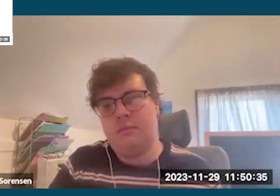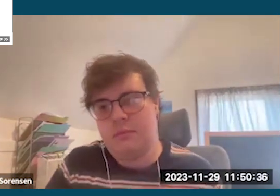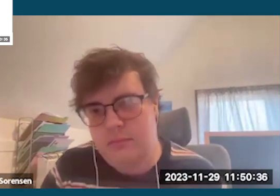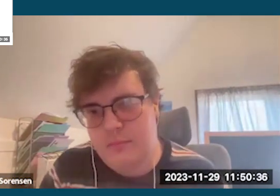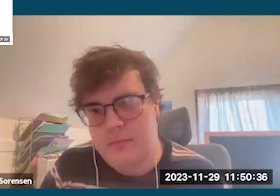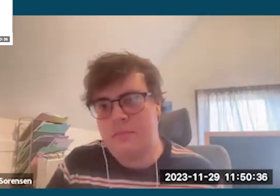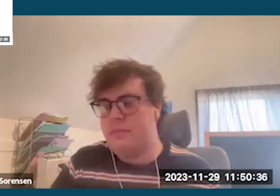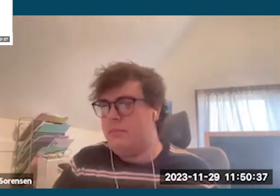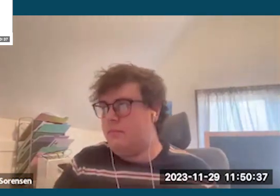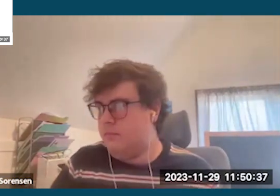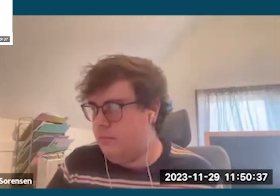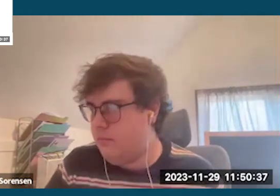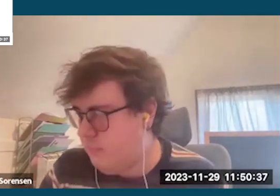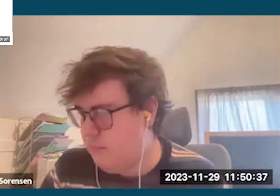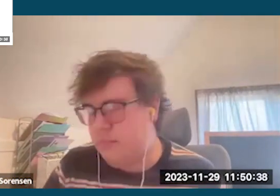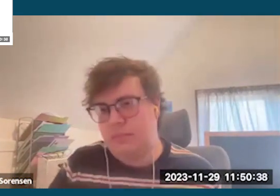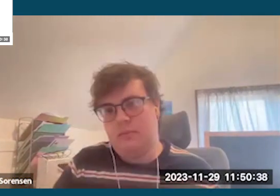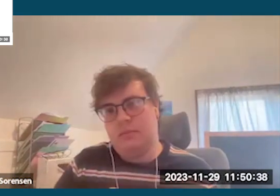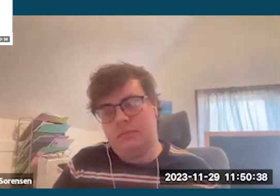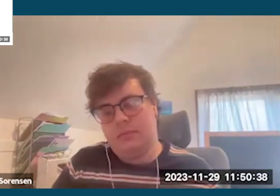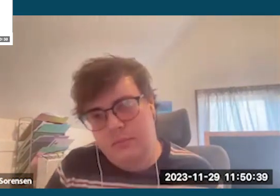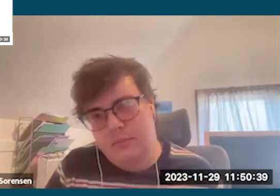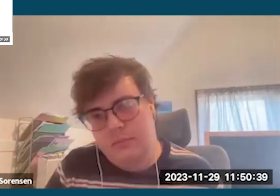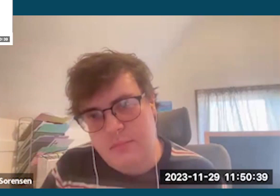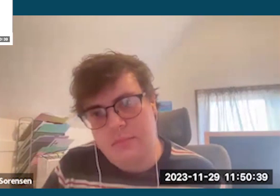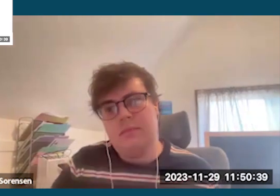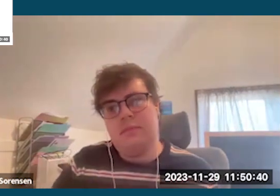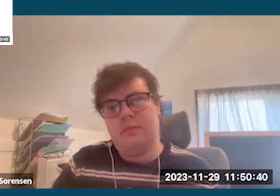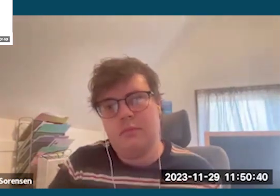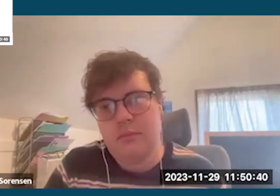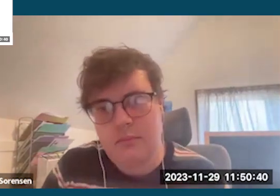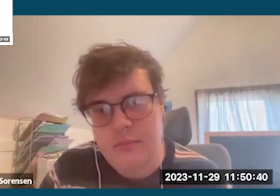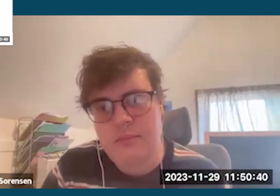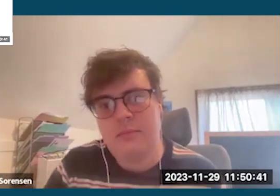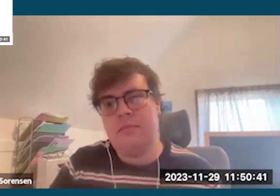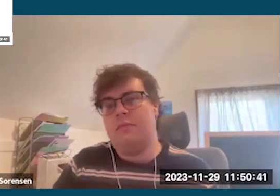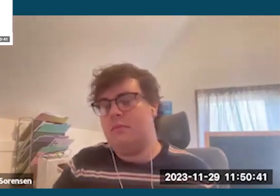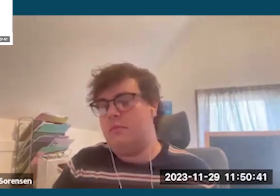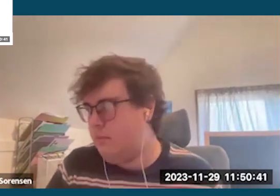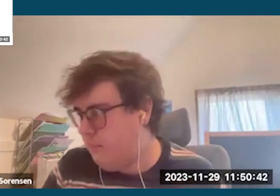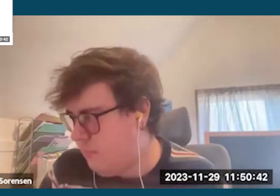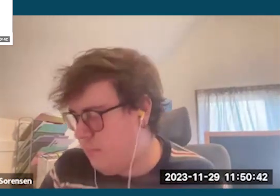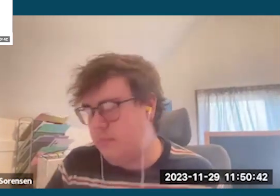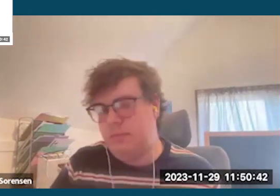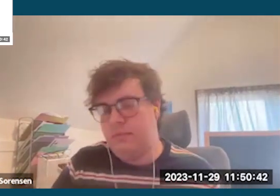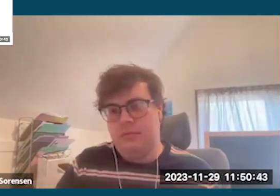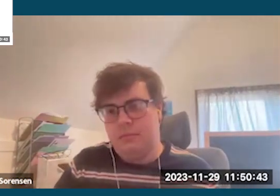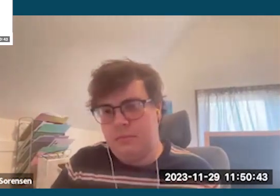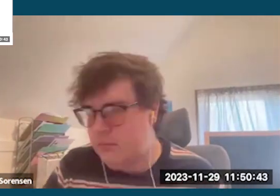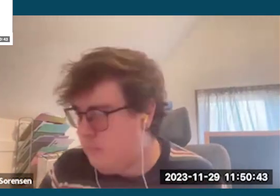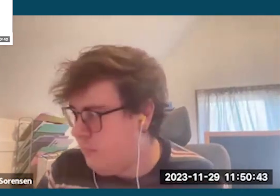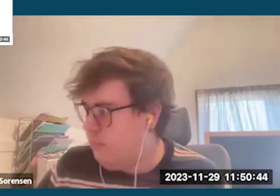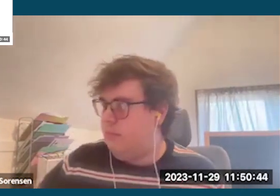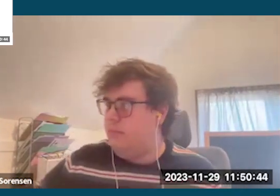consenting to surgery, but it was still just an awful experience. People with communication-related